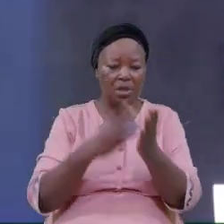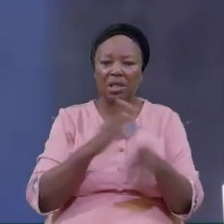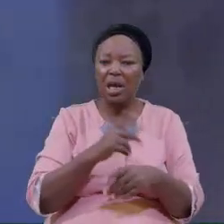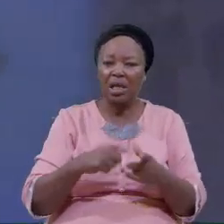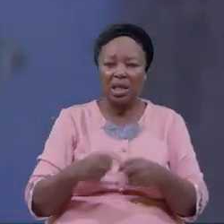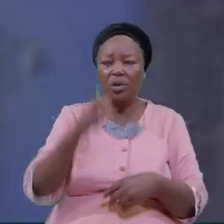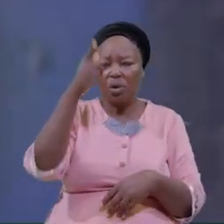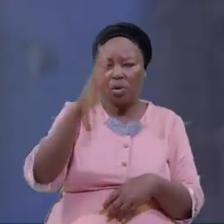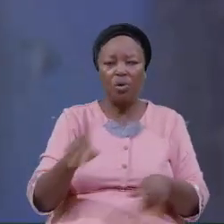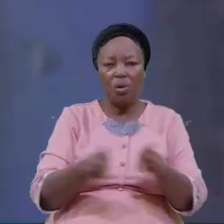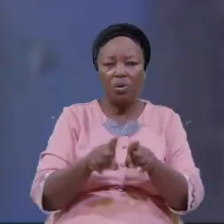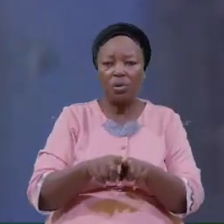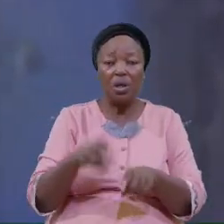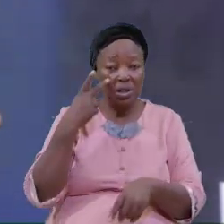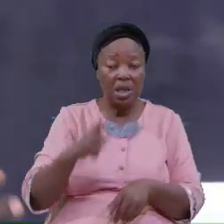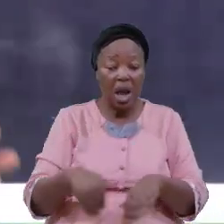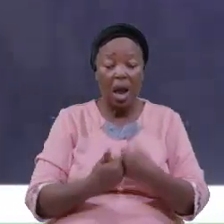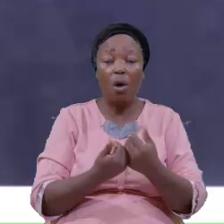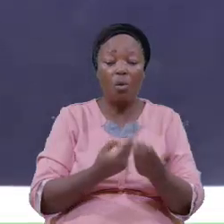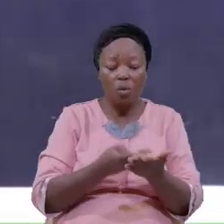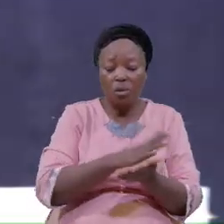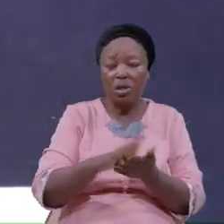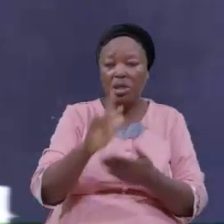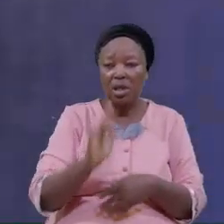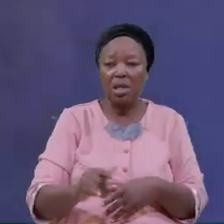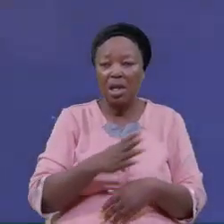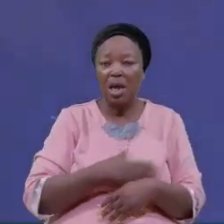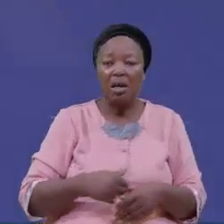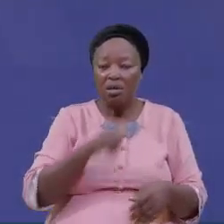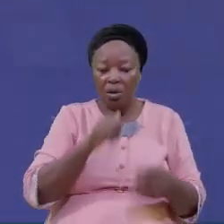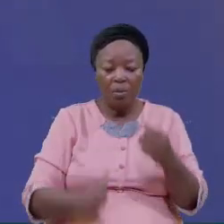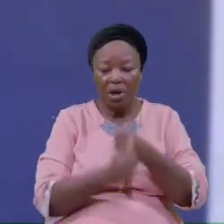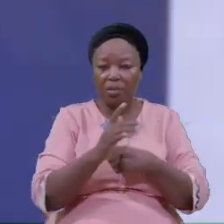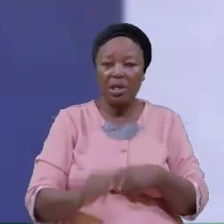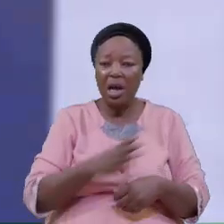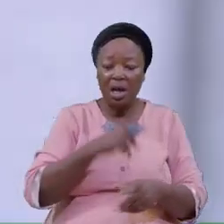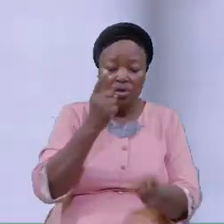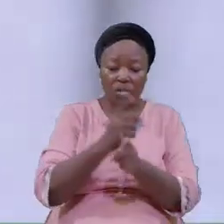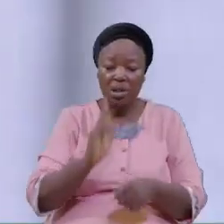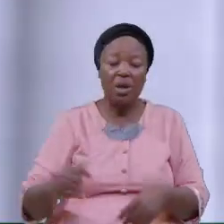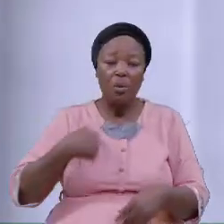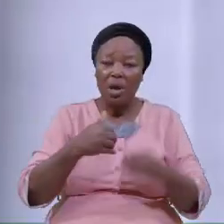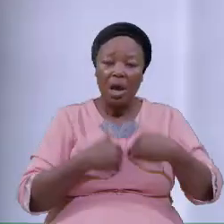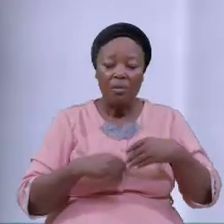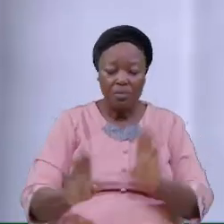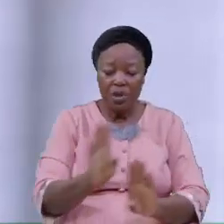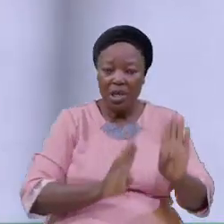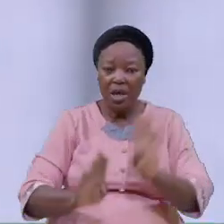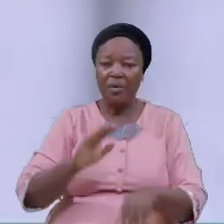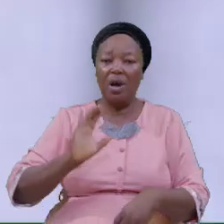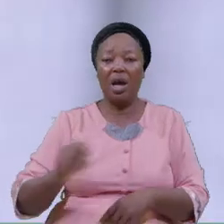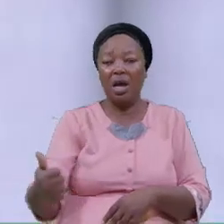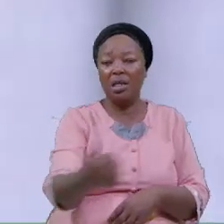holily, unblameably, and fully, and justly we have behaved ourselves among you